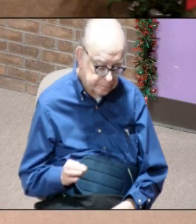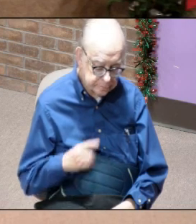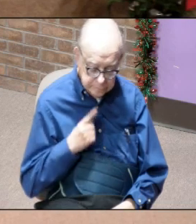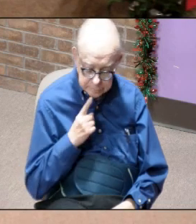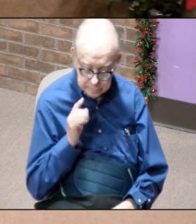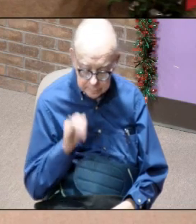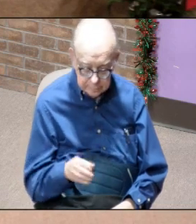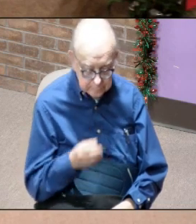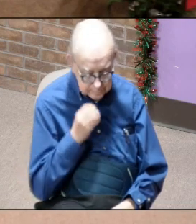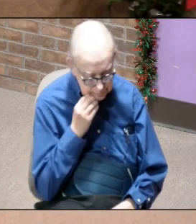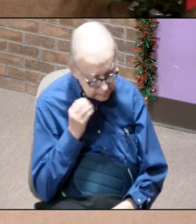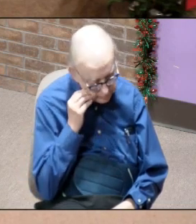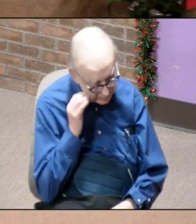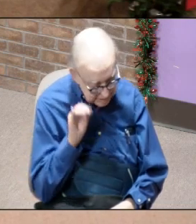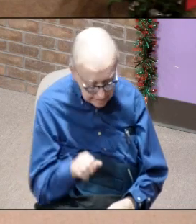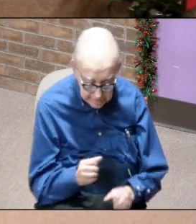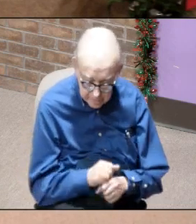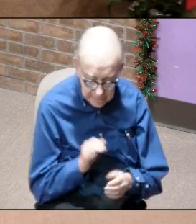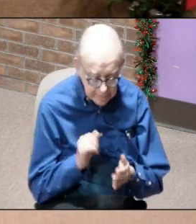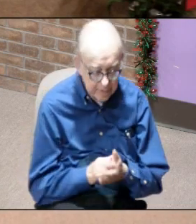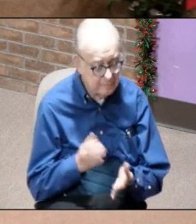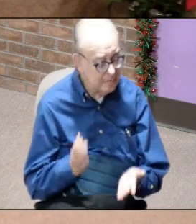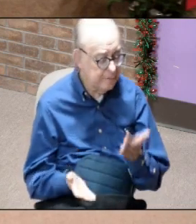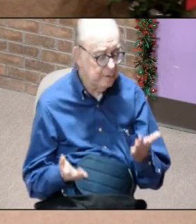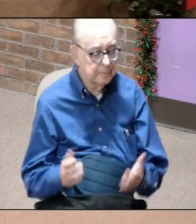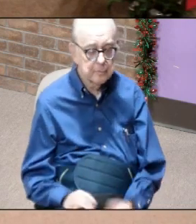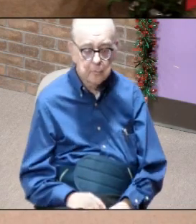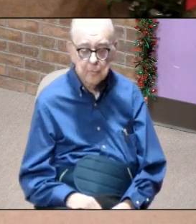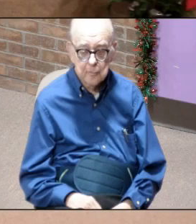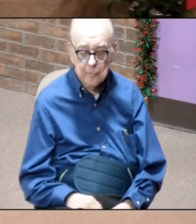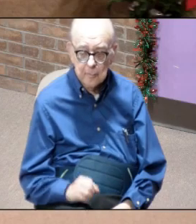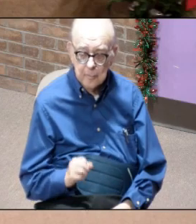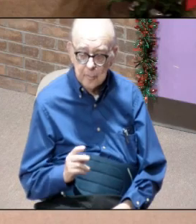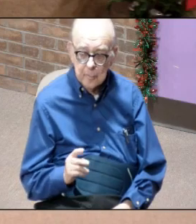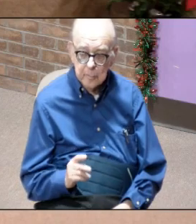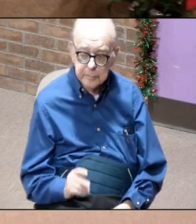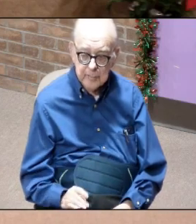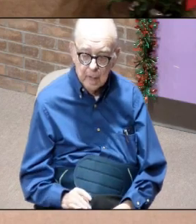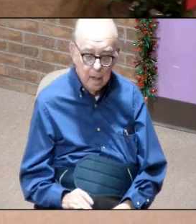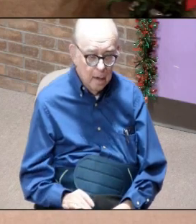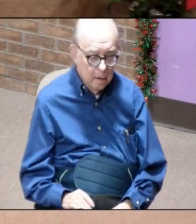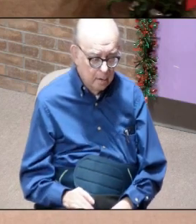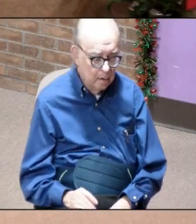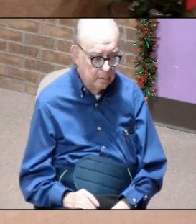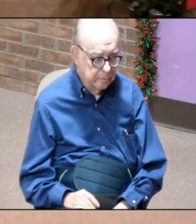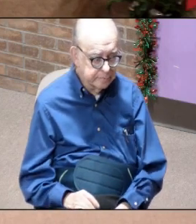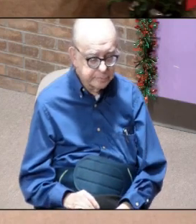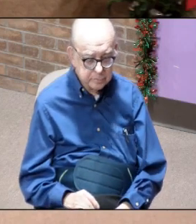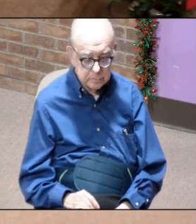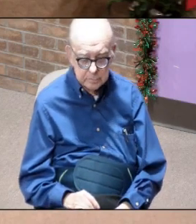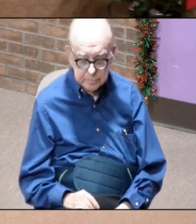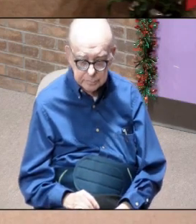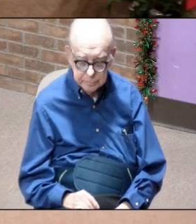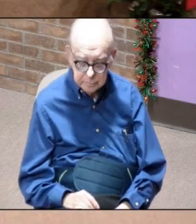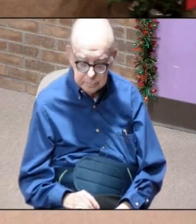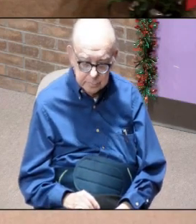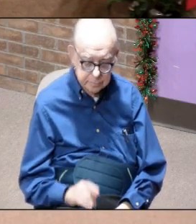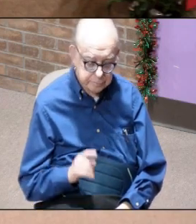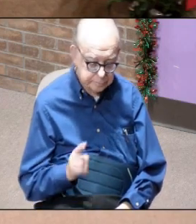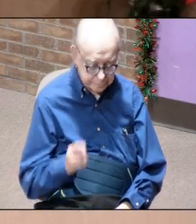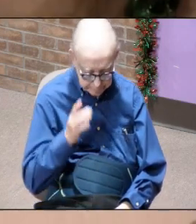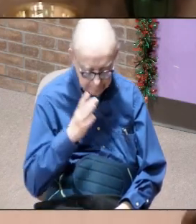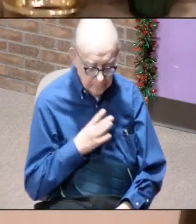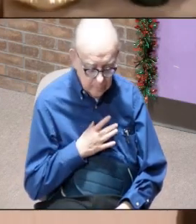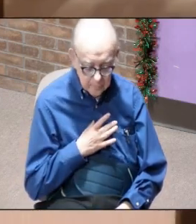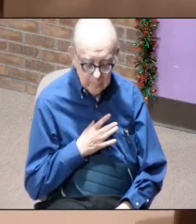stay in your house and still get it. Okay? There was a